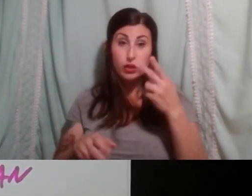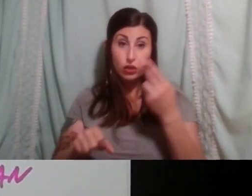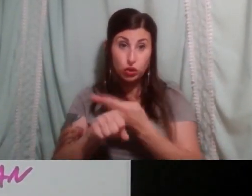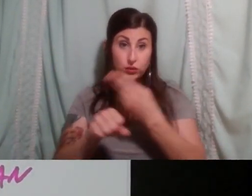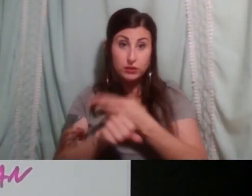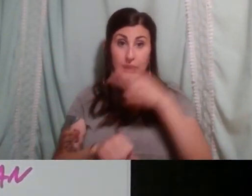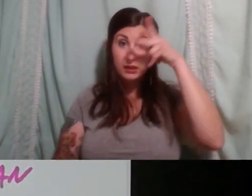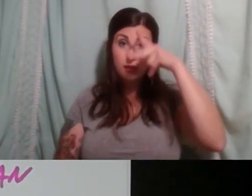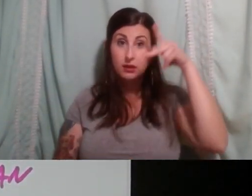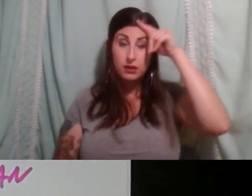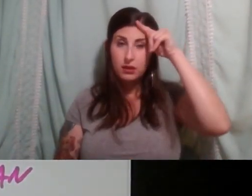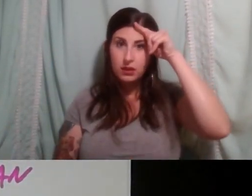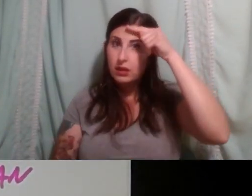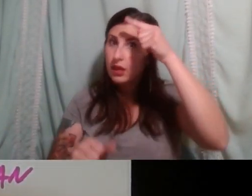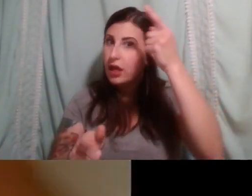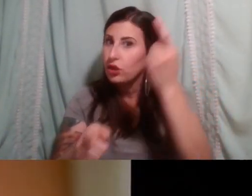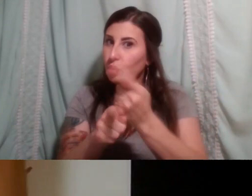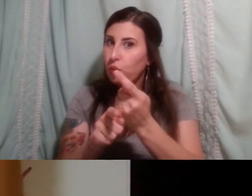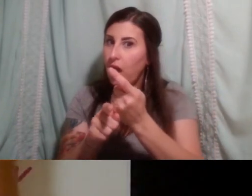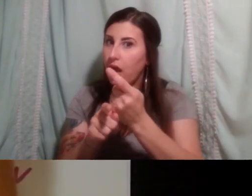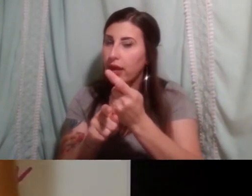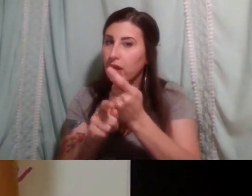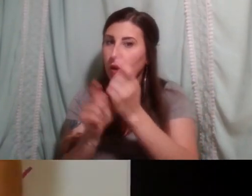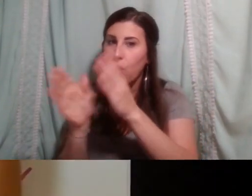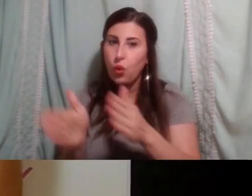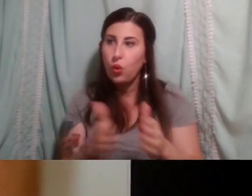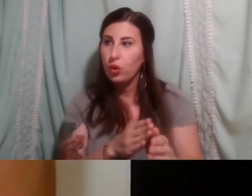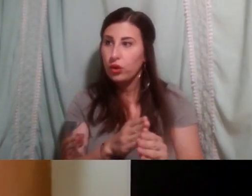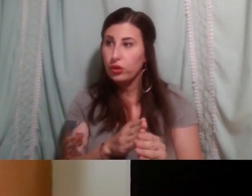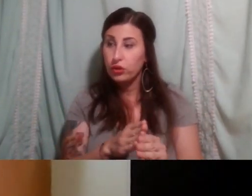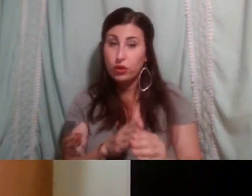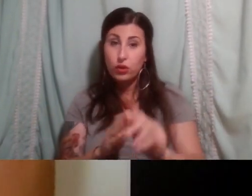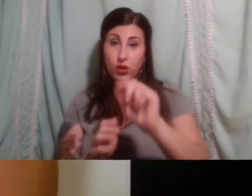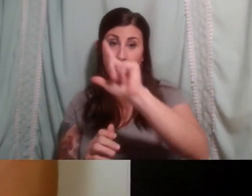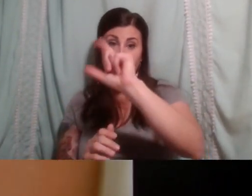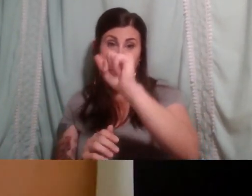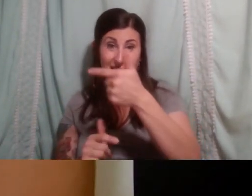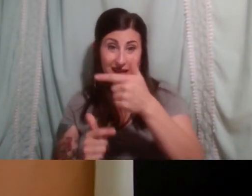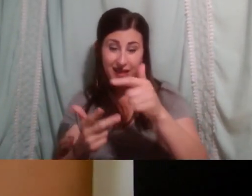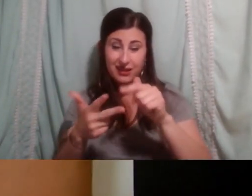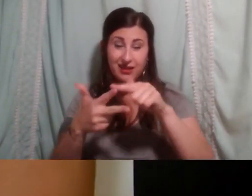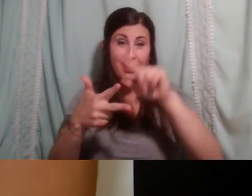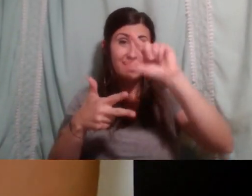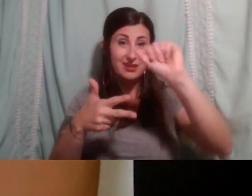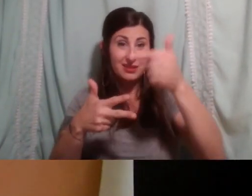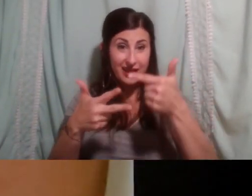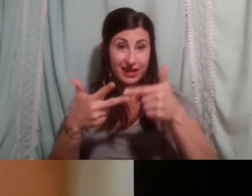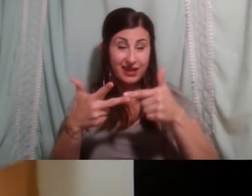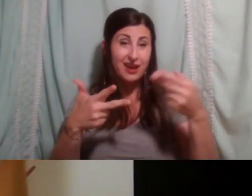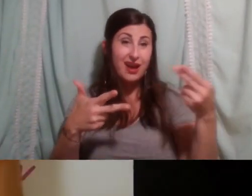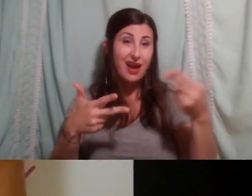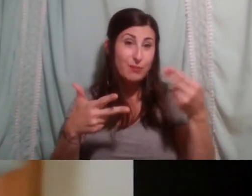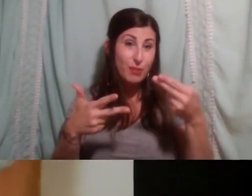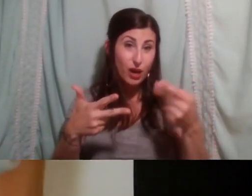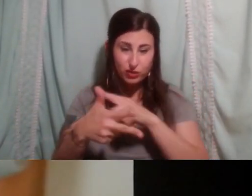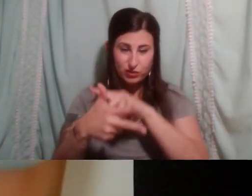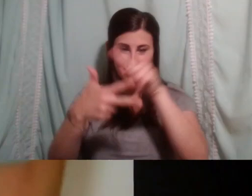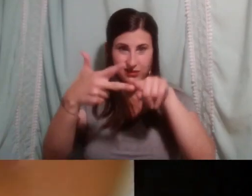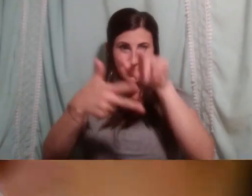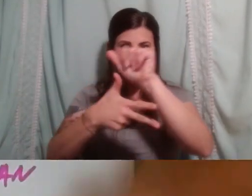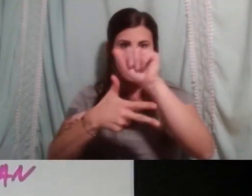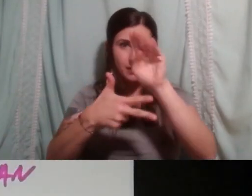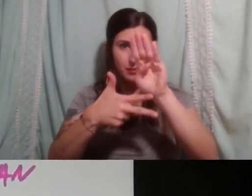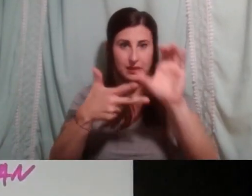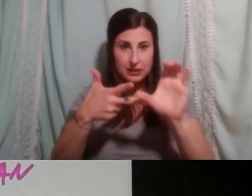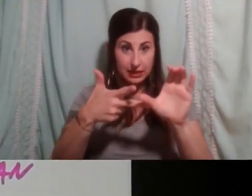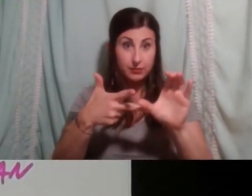into the Pythagorean theorem in order. So this is a leg, and this is the hypotenuse. So think of A, B,